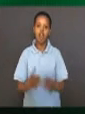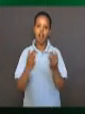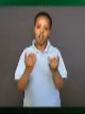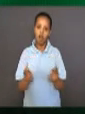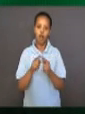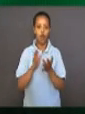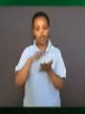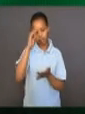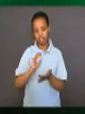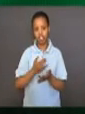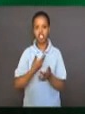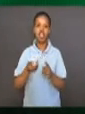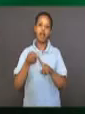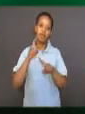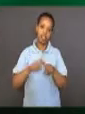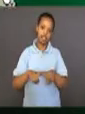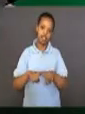Let's get back to our lesson.